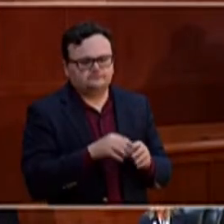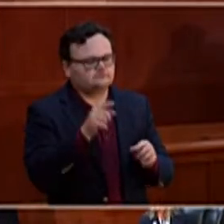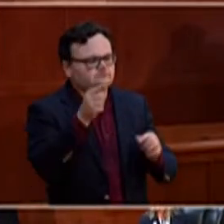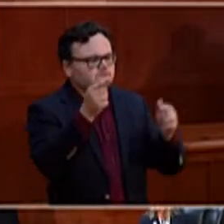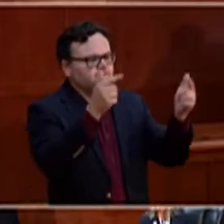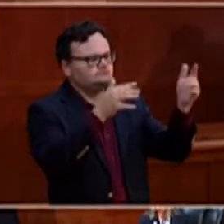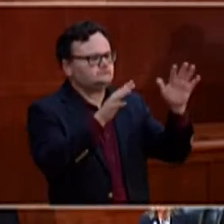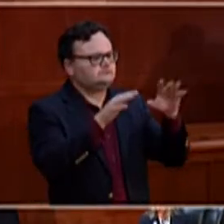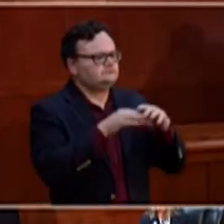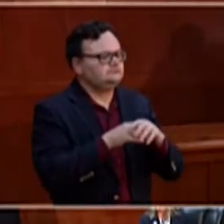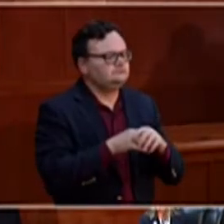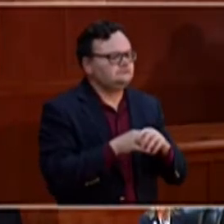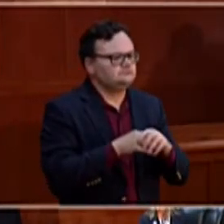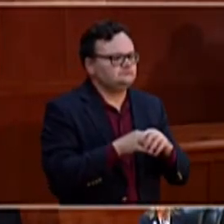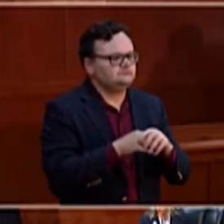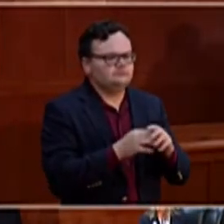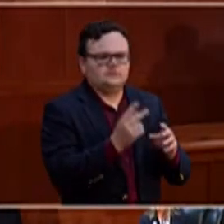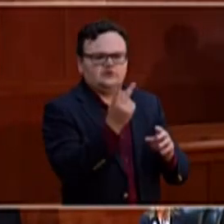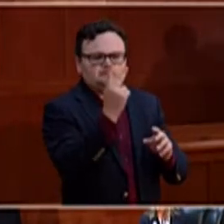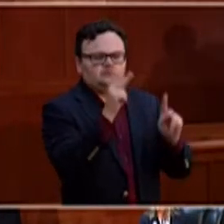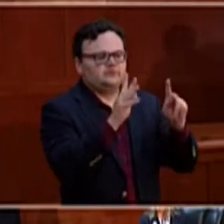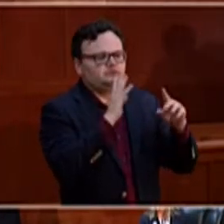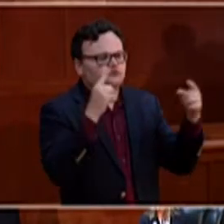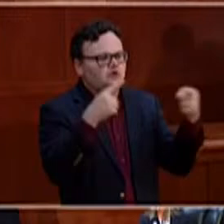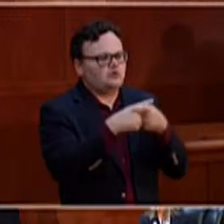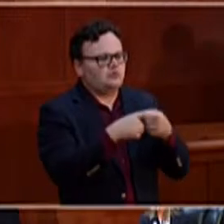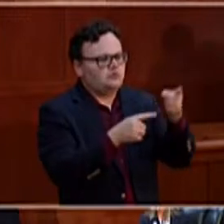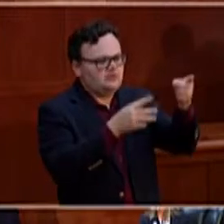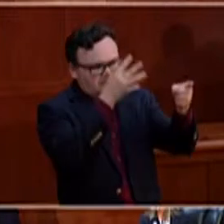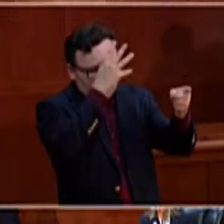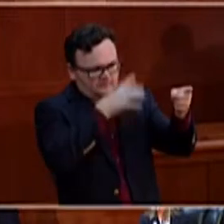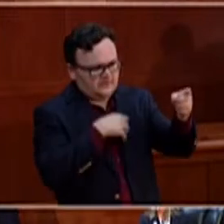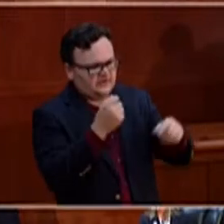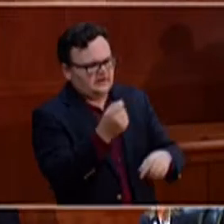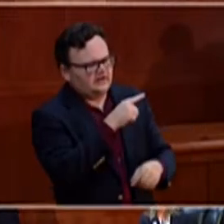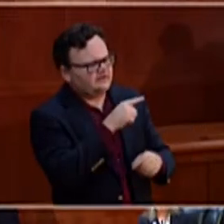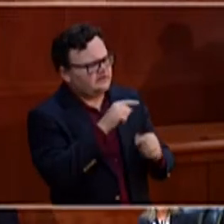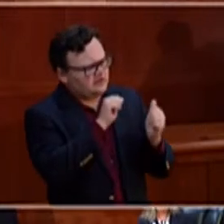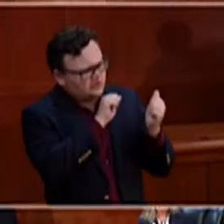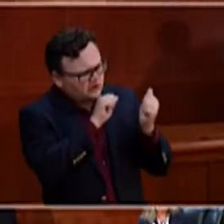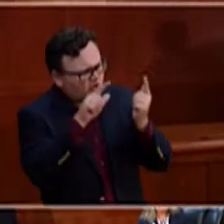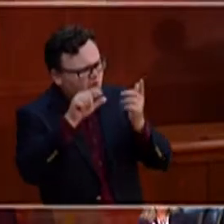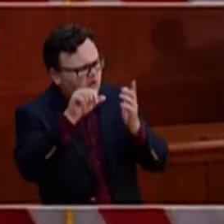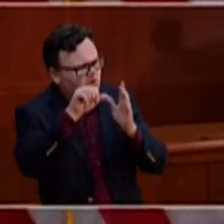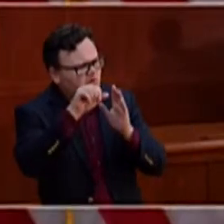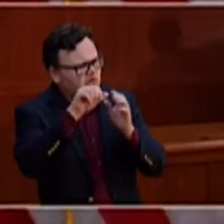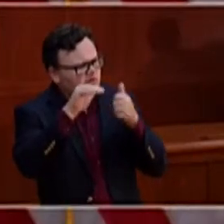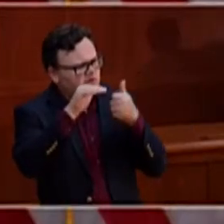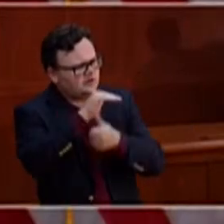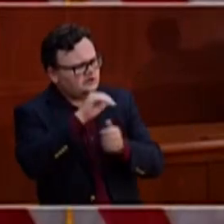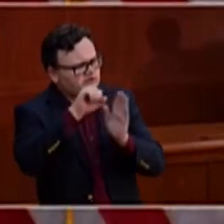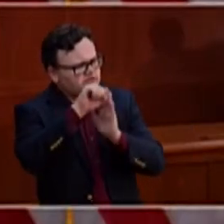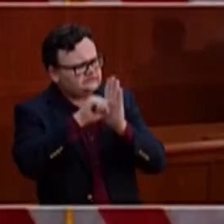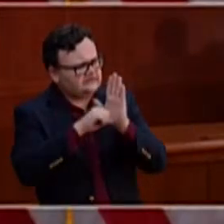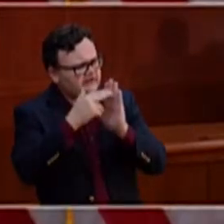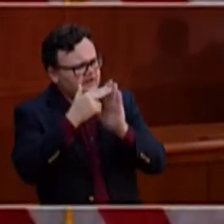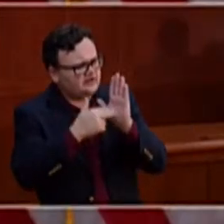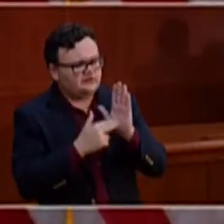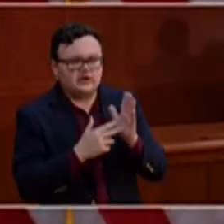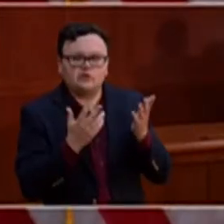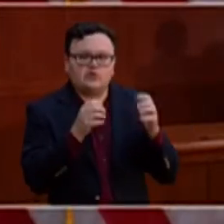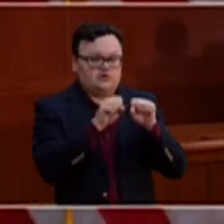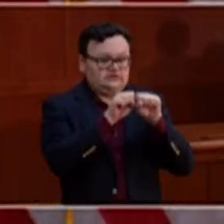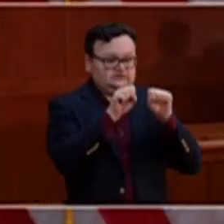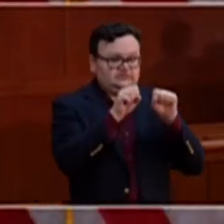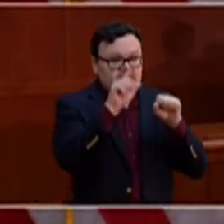or are these all state contracts? Well, I think there's a mix. So the systems are bringing in people too. They're doing that as